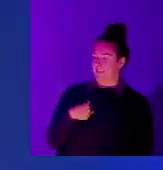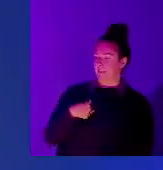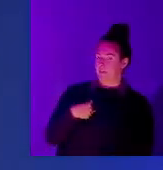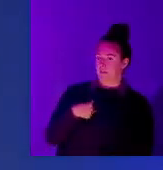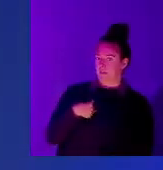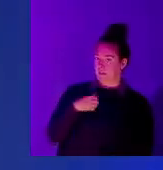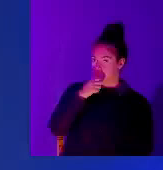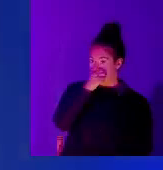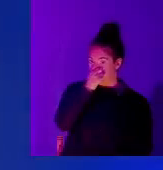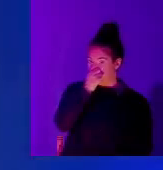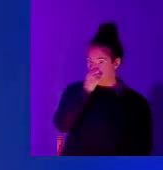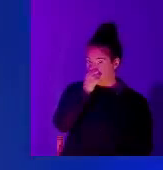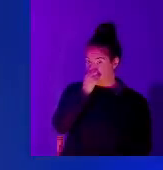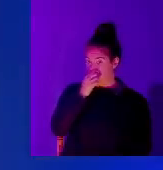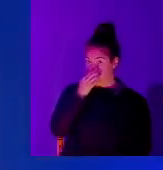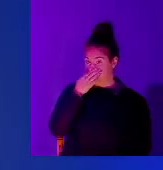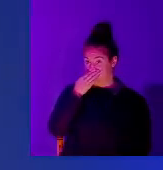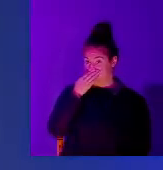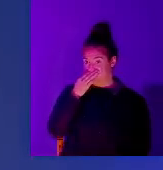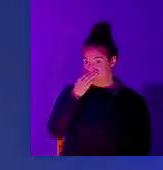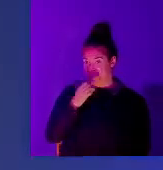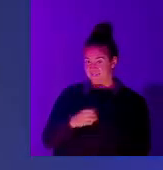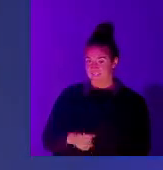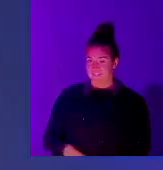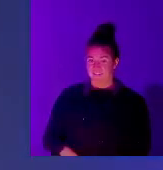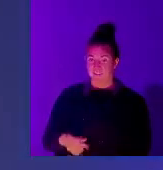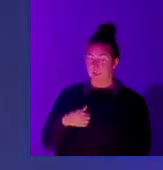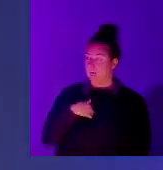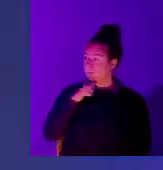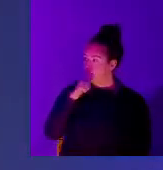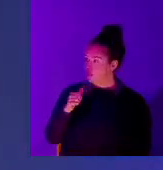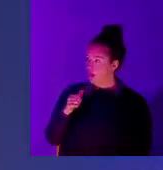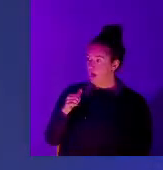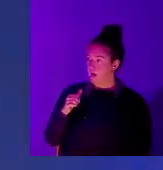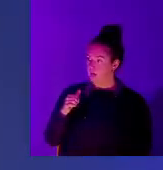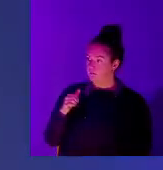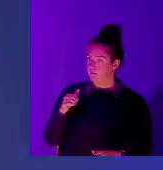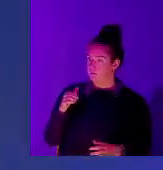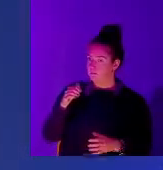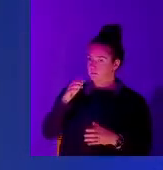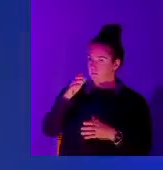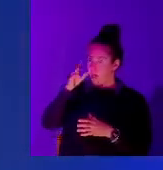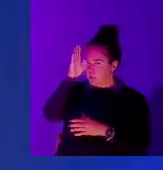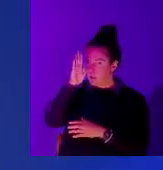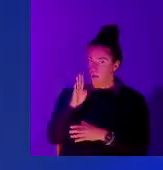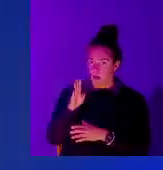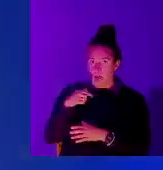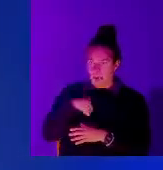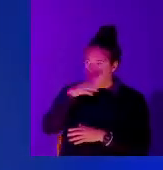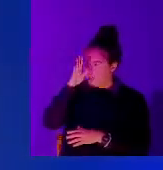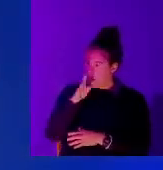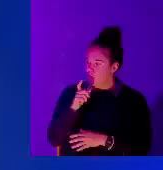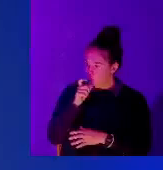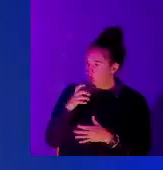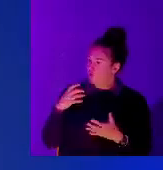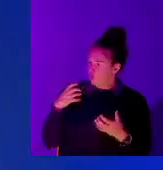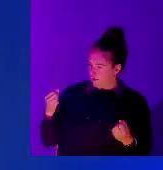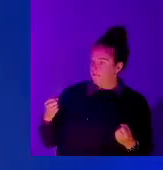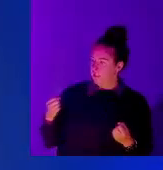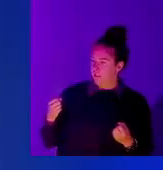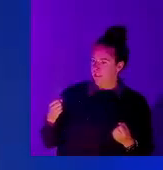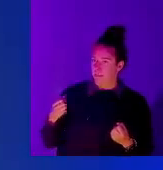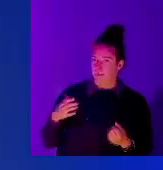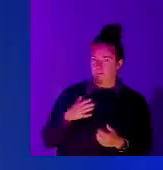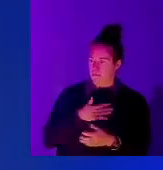I love a God who is confident in his righteousness, his sovereignty, and